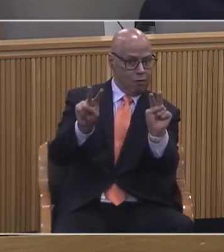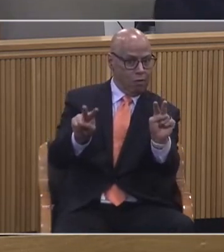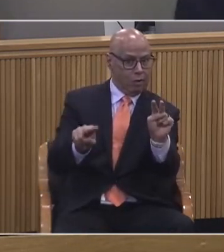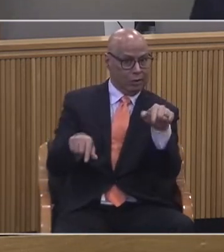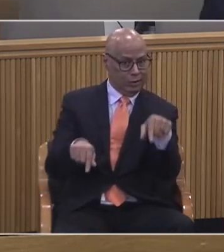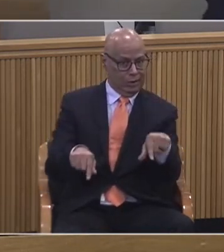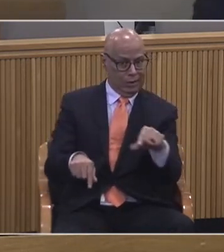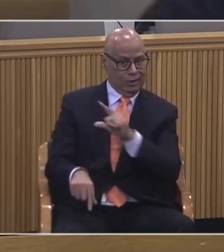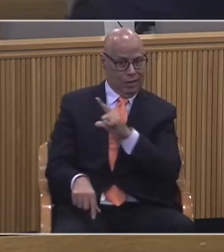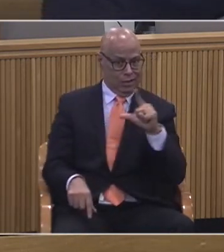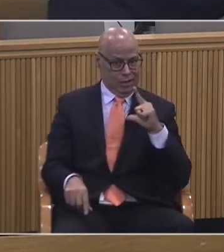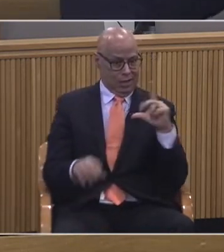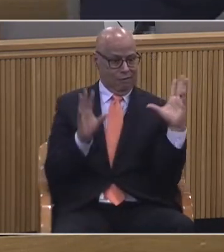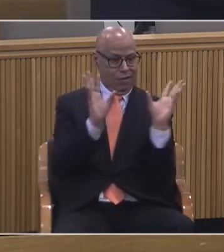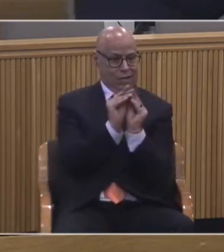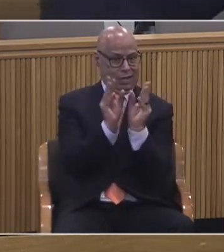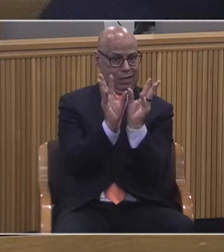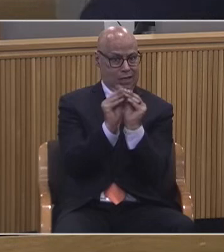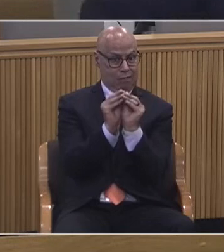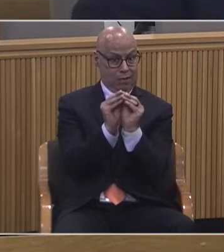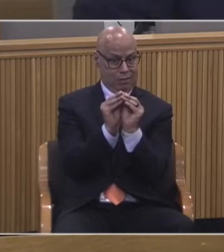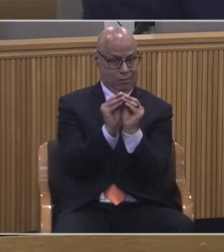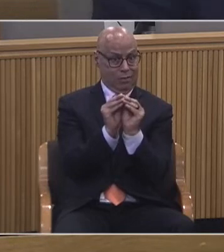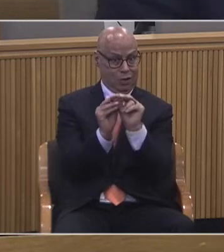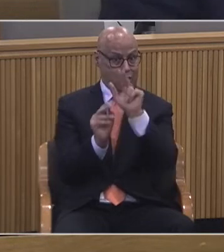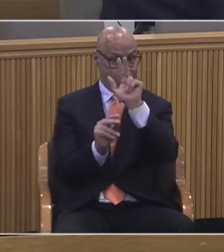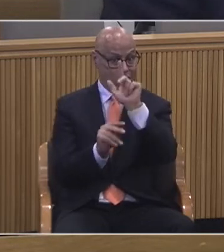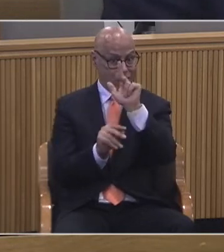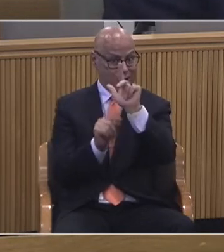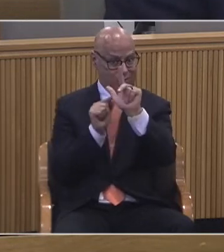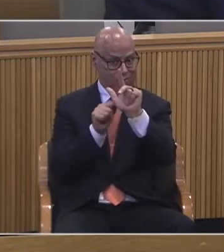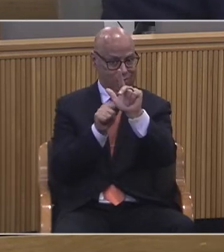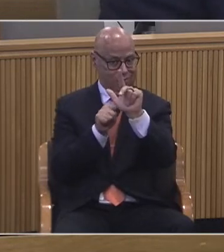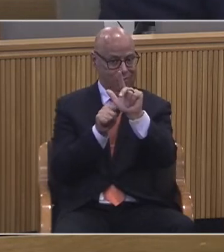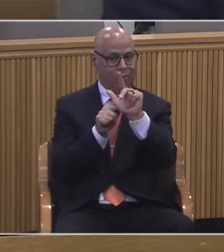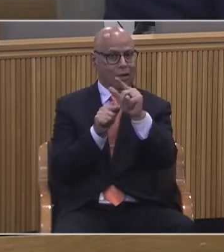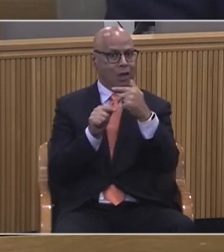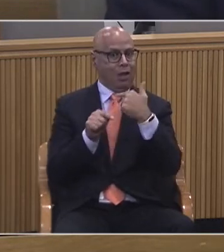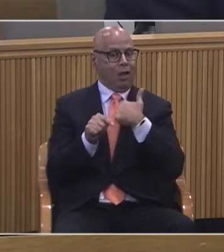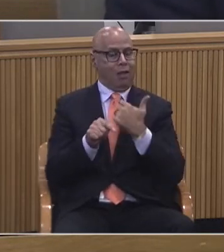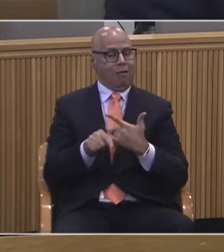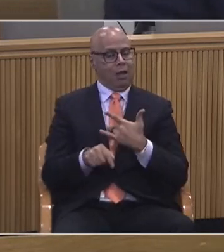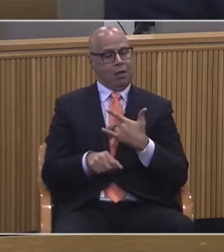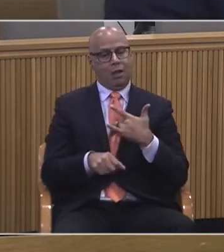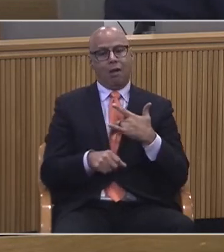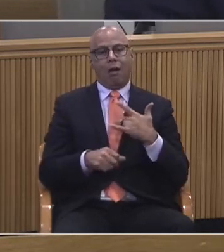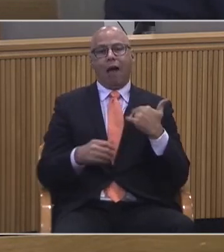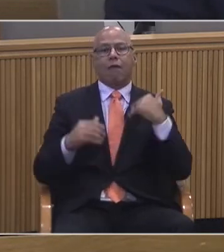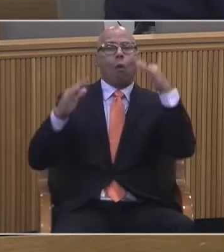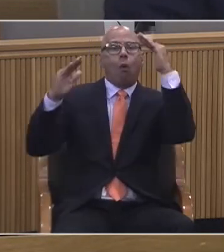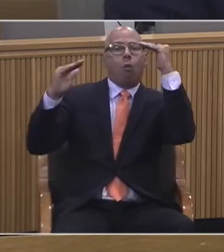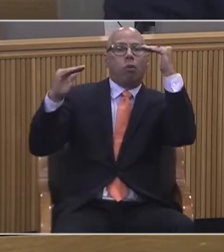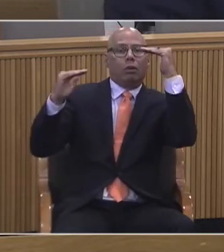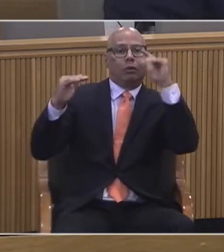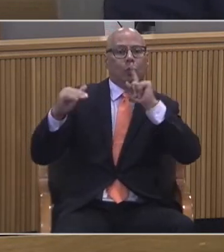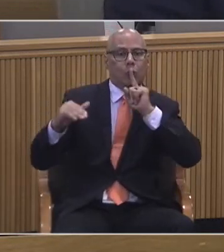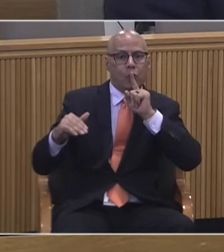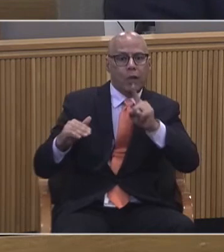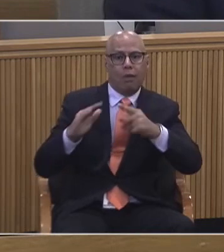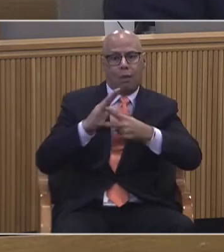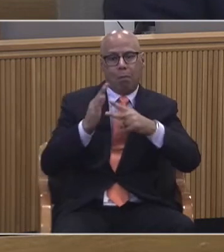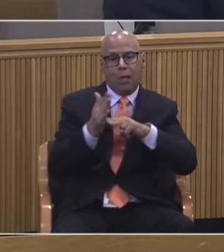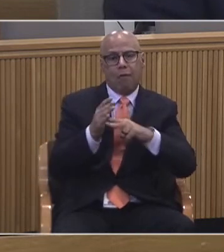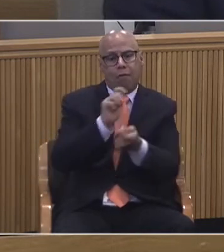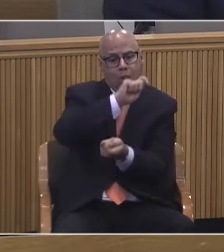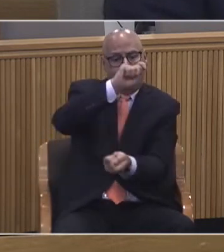82nd Legislative Assembly and the 2023 session. I am filled with hope at the opportunity for real and meaningful